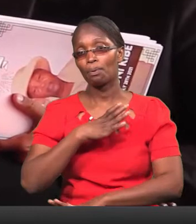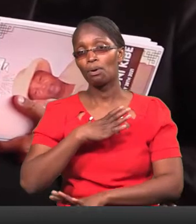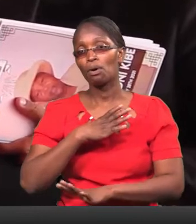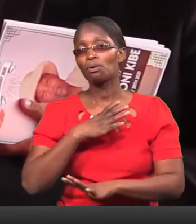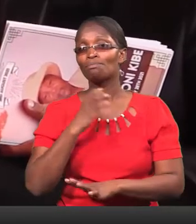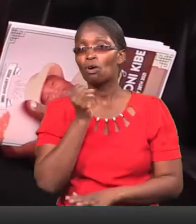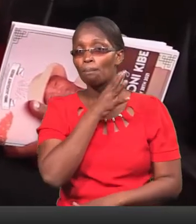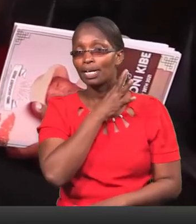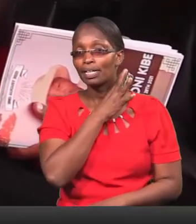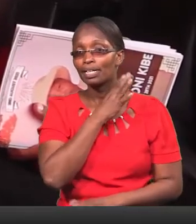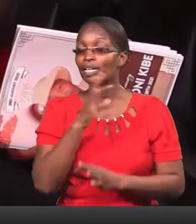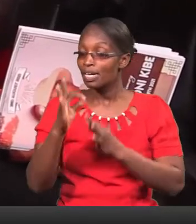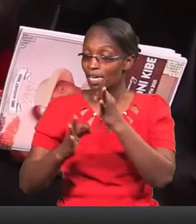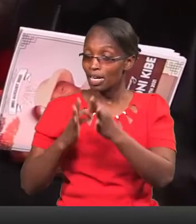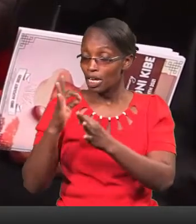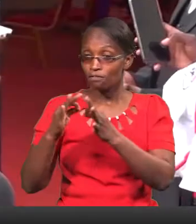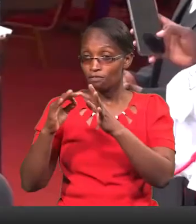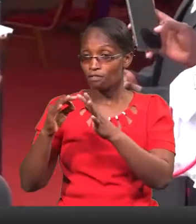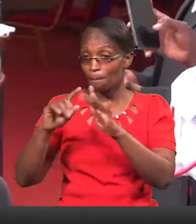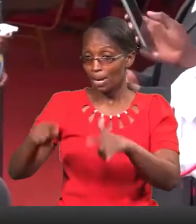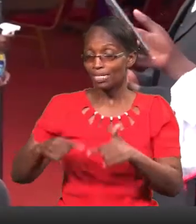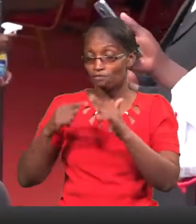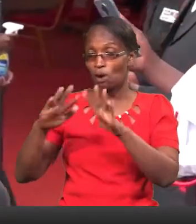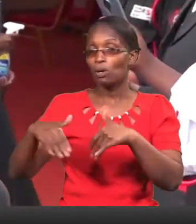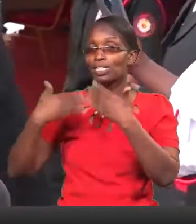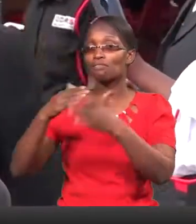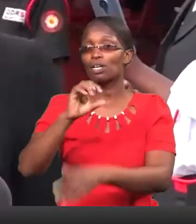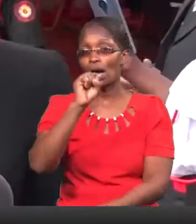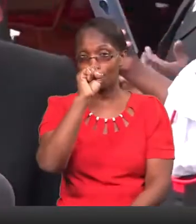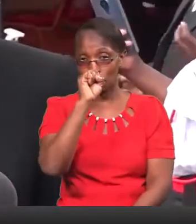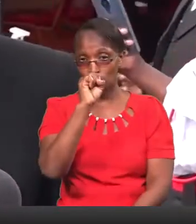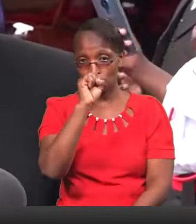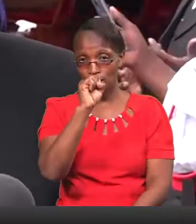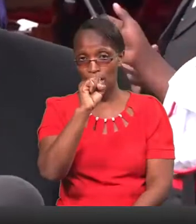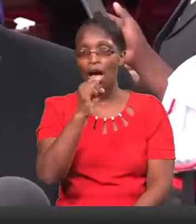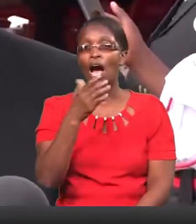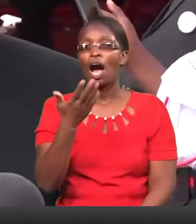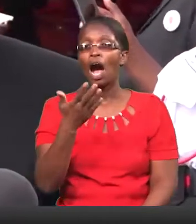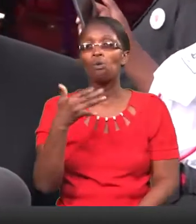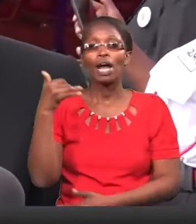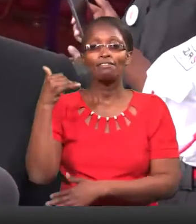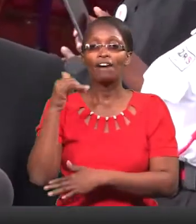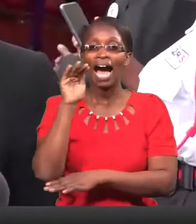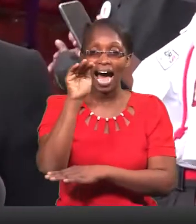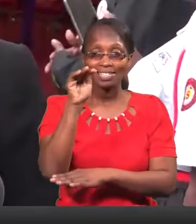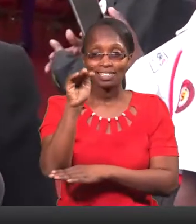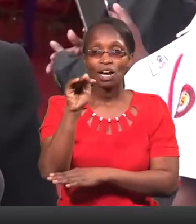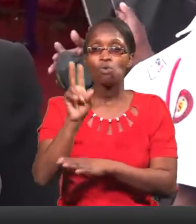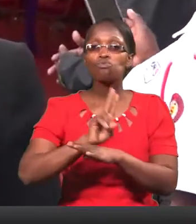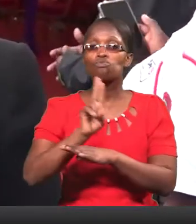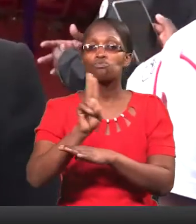ambao uliwaacha baadhi ya viongozi wakilalama. Had I been given the microphone, I would have called